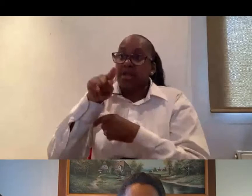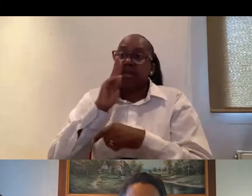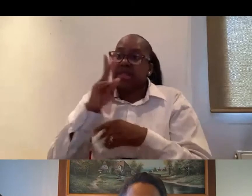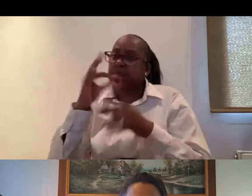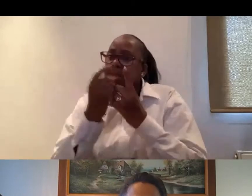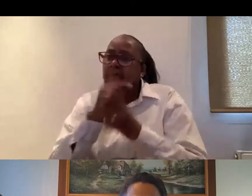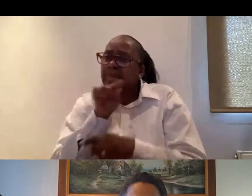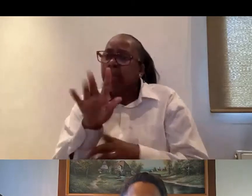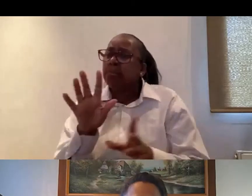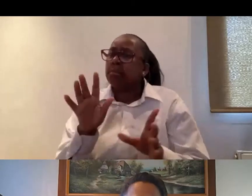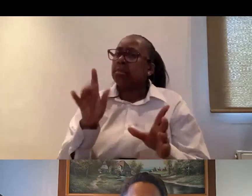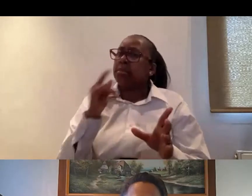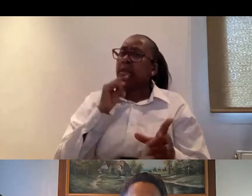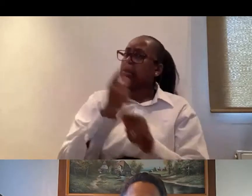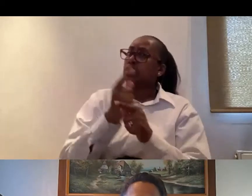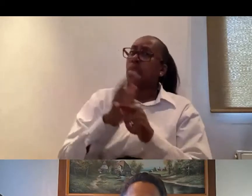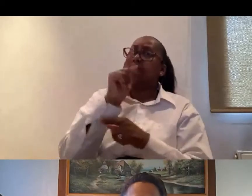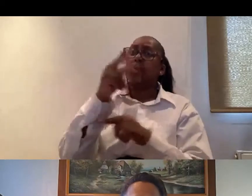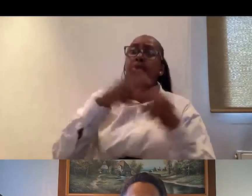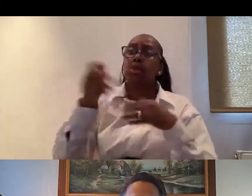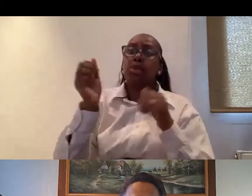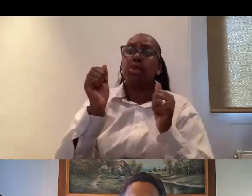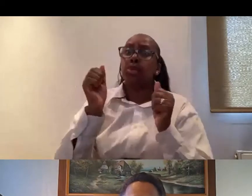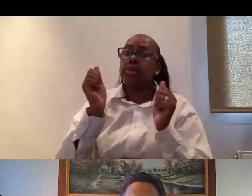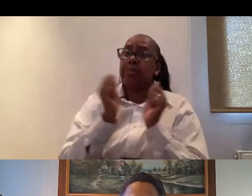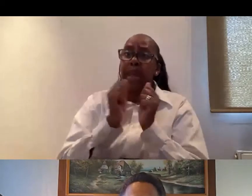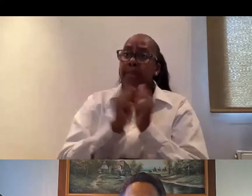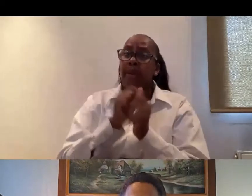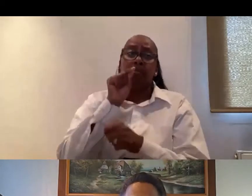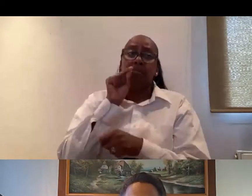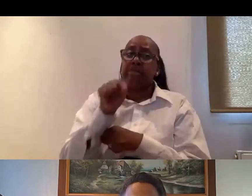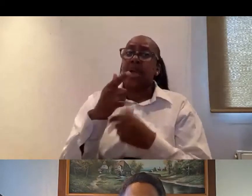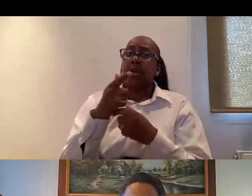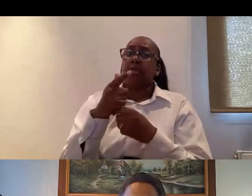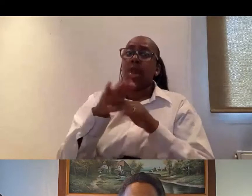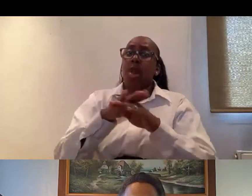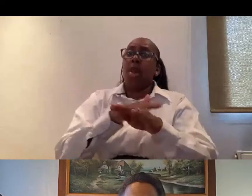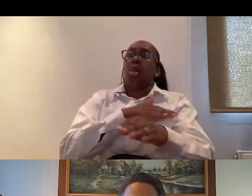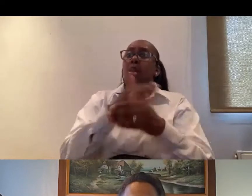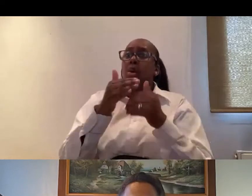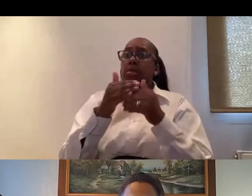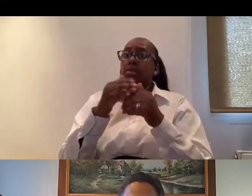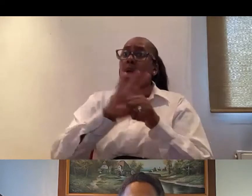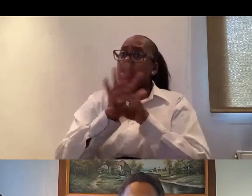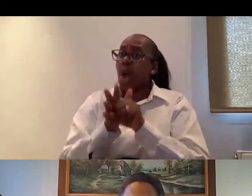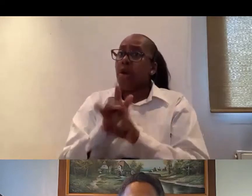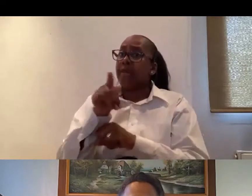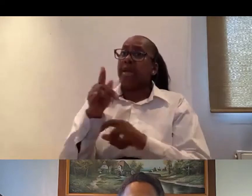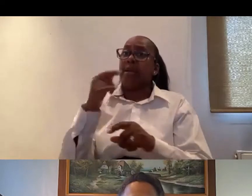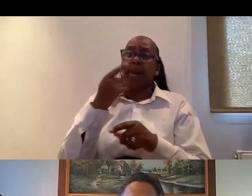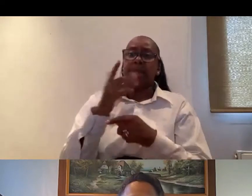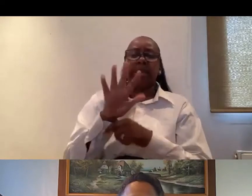because I've spoken to the press about long COVID, and they've got in touch, and the symptoms are